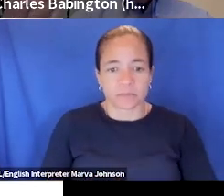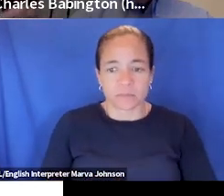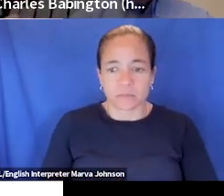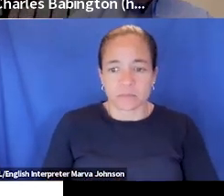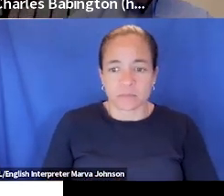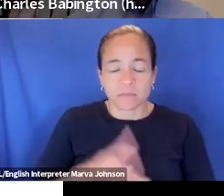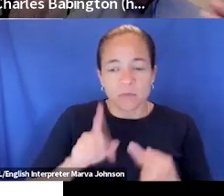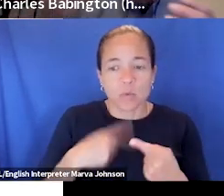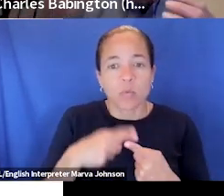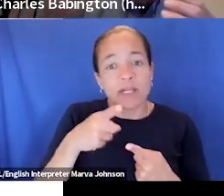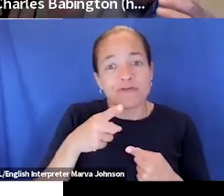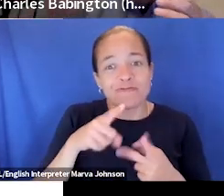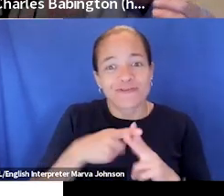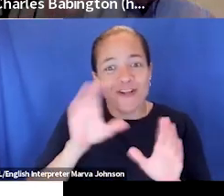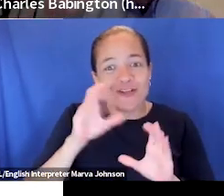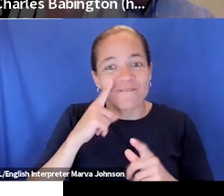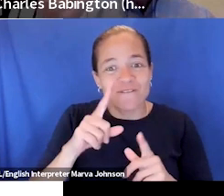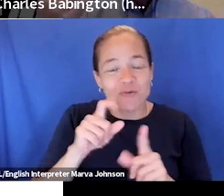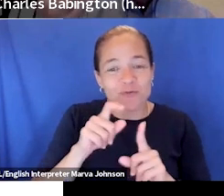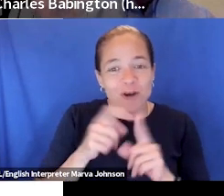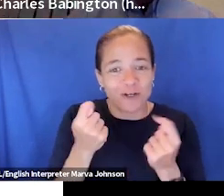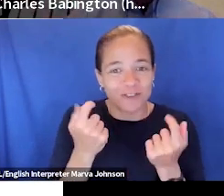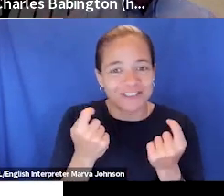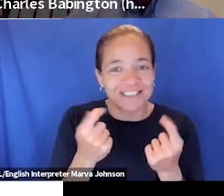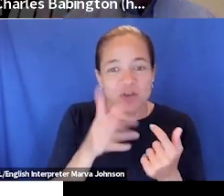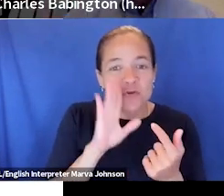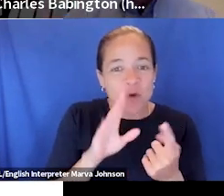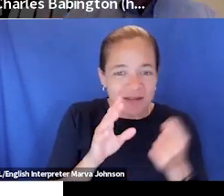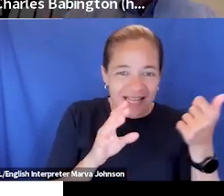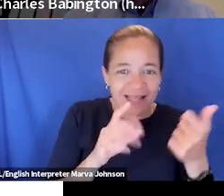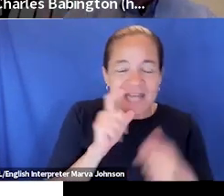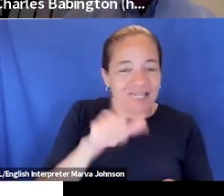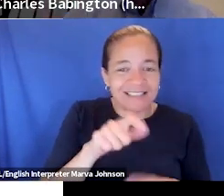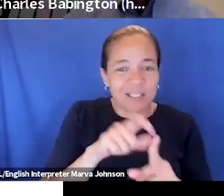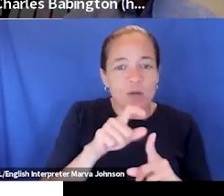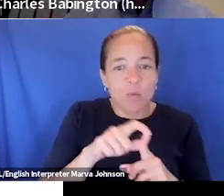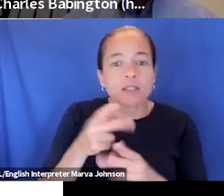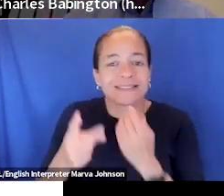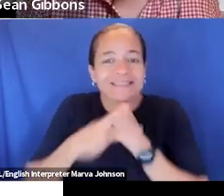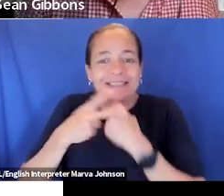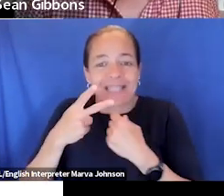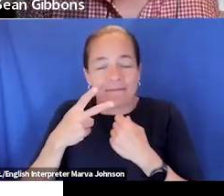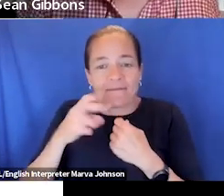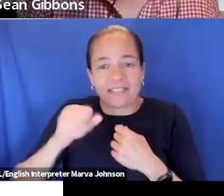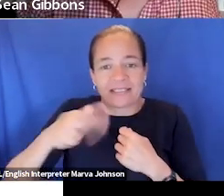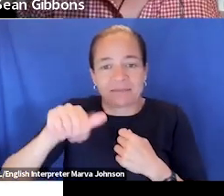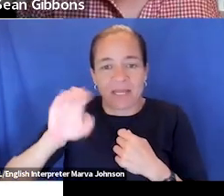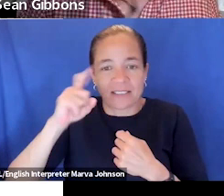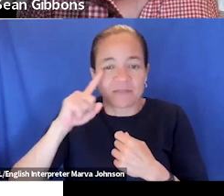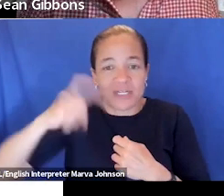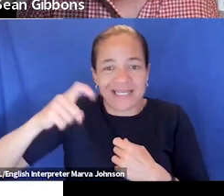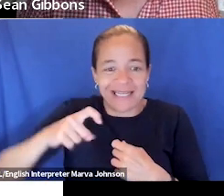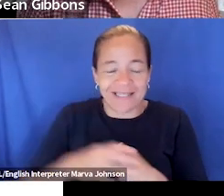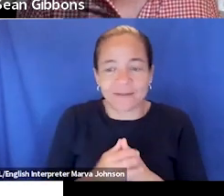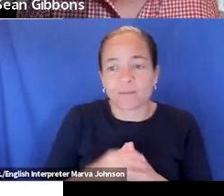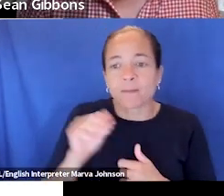you'll write more. You can get rid of unneeded words and save more room for the really important stuff. And you know what, Chuck? Our friend Anita actually